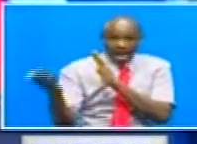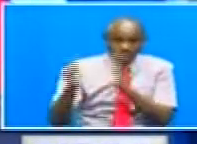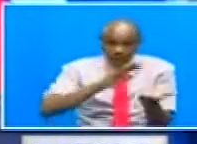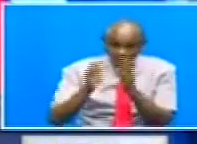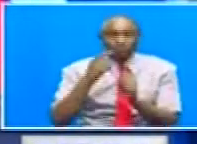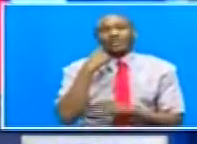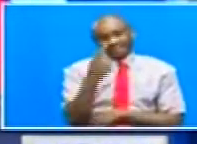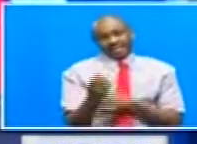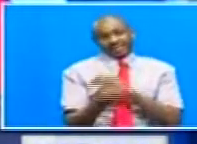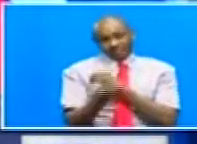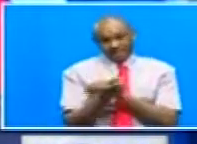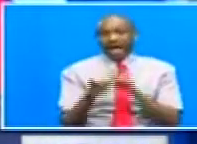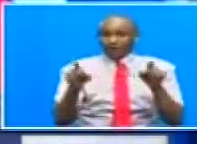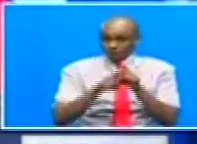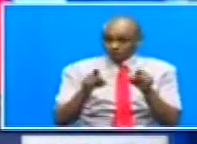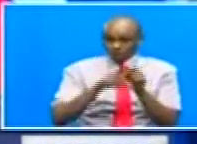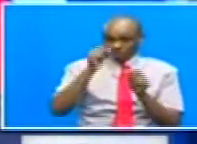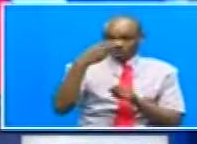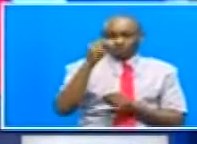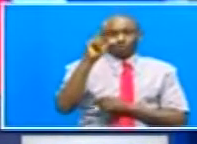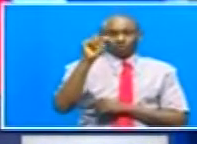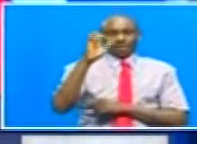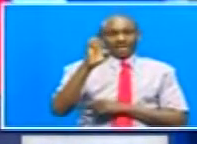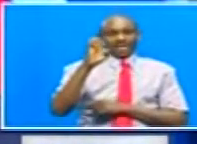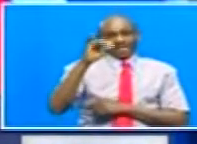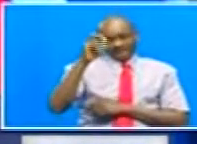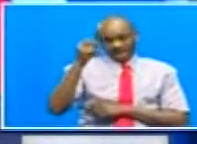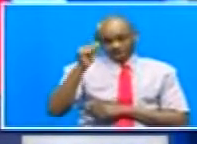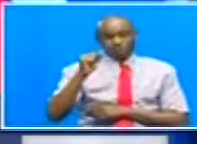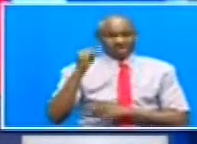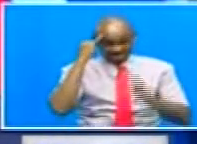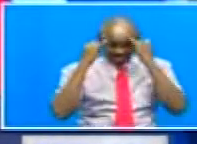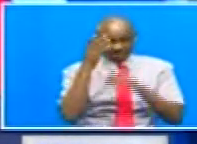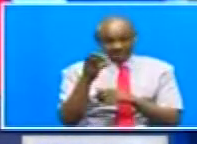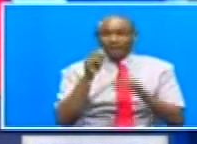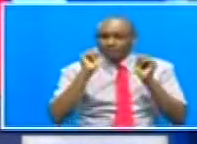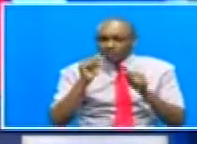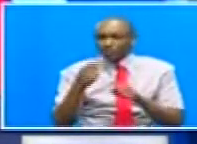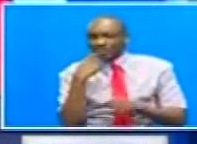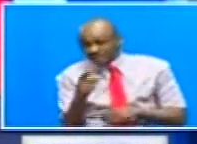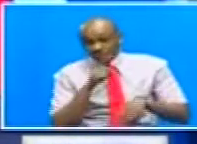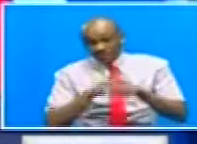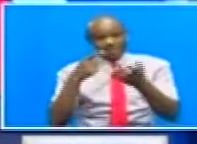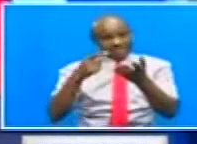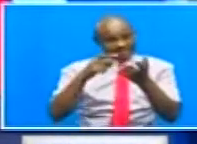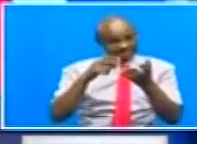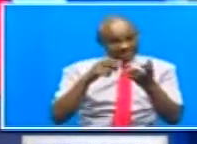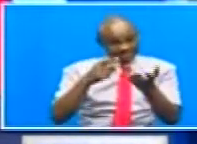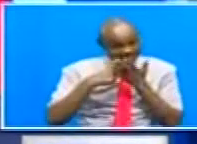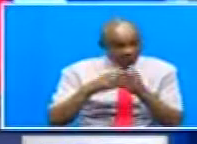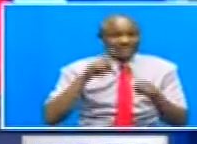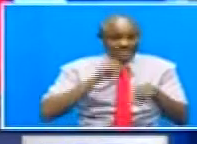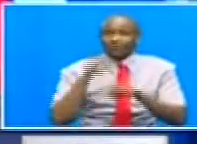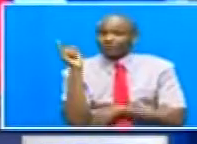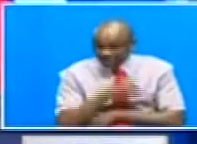touch with that, as well as the Shuleyangu Initiative. We will continue to give you details. Irungu Houghton has given some of those during the interview. At the end of this